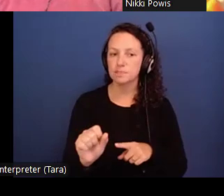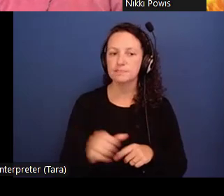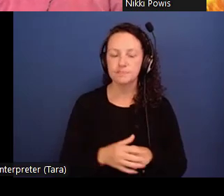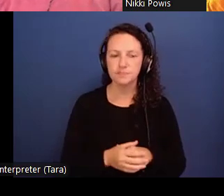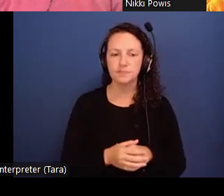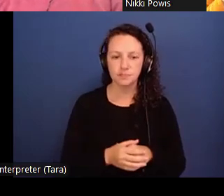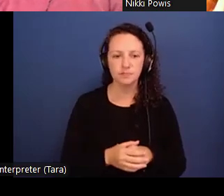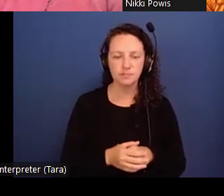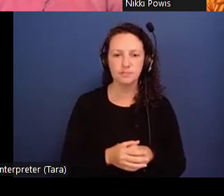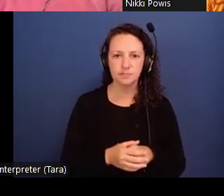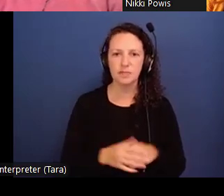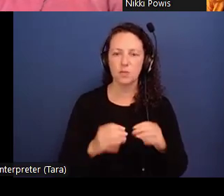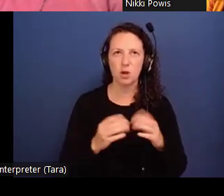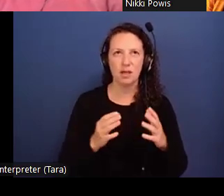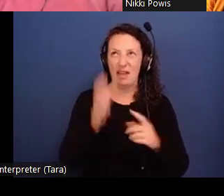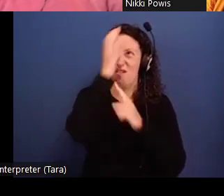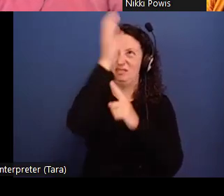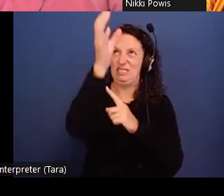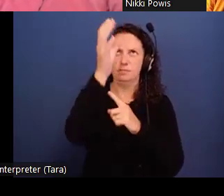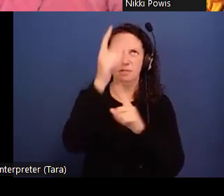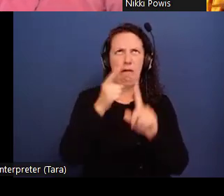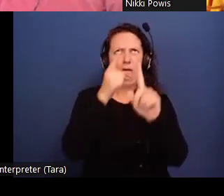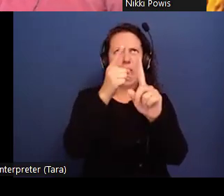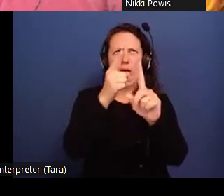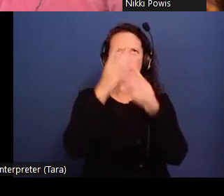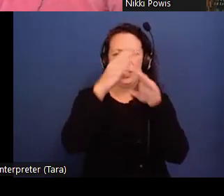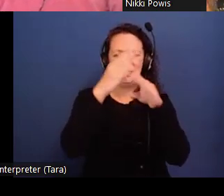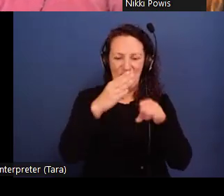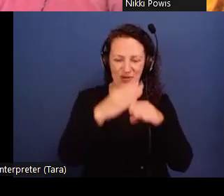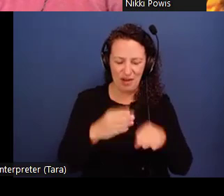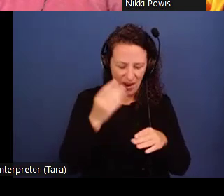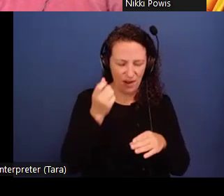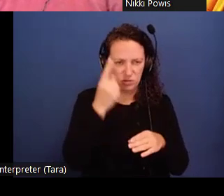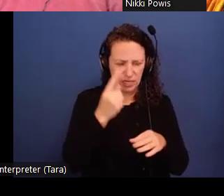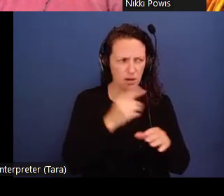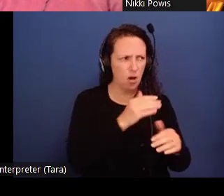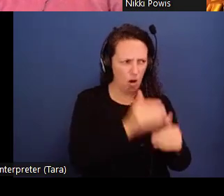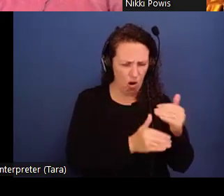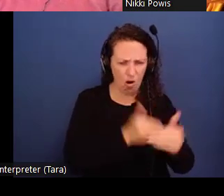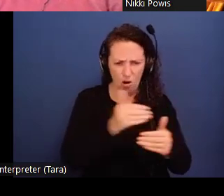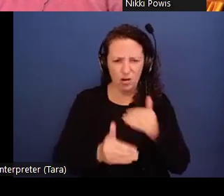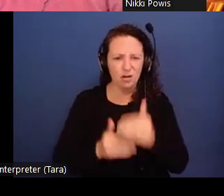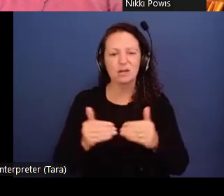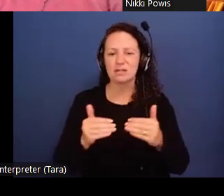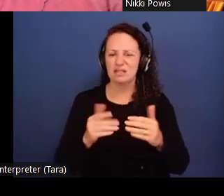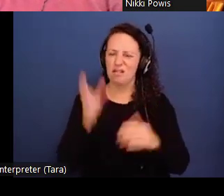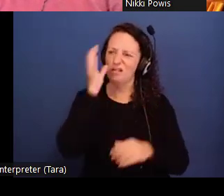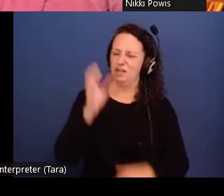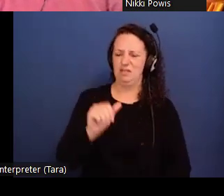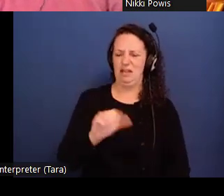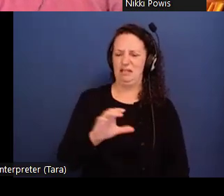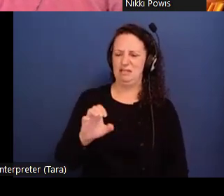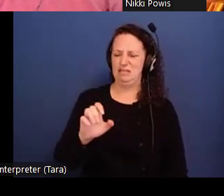sort of breaks down the concept of what's going on when you hear people talking about accelerator programs.